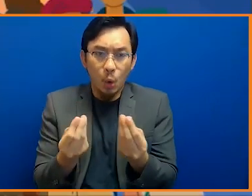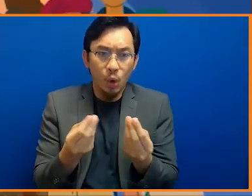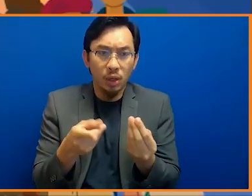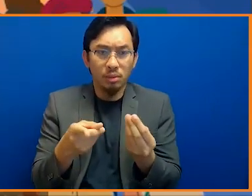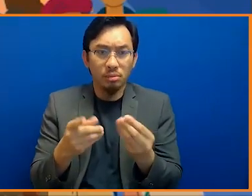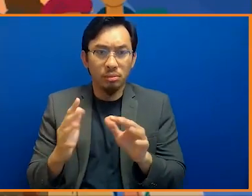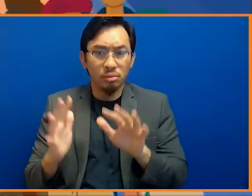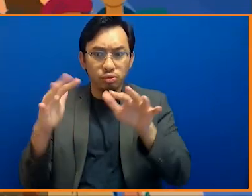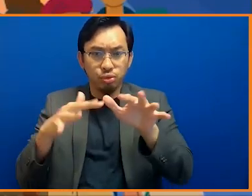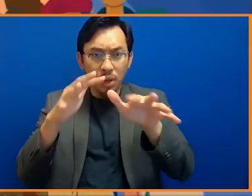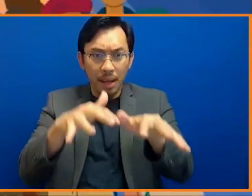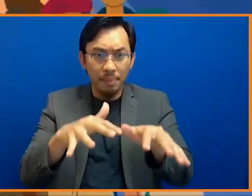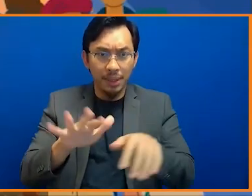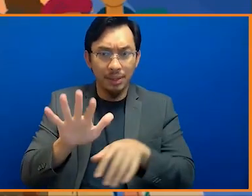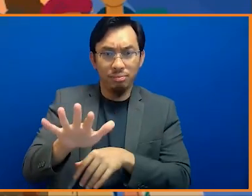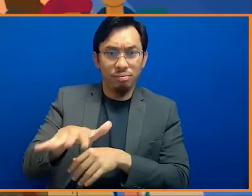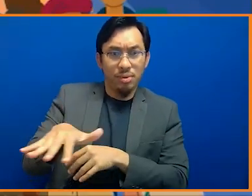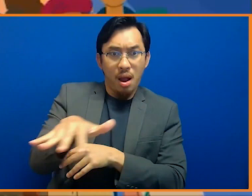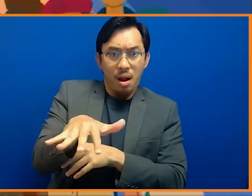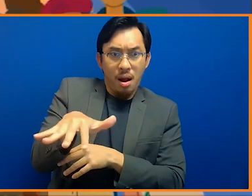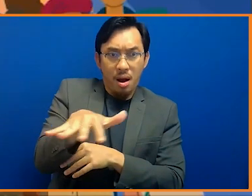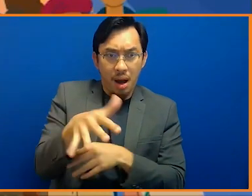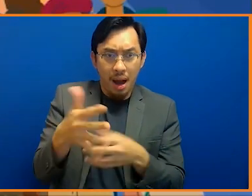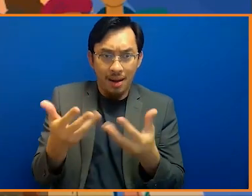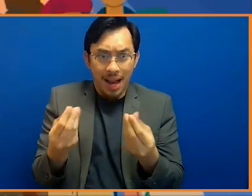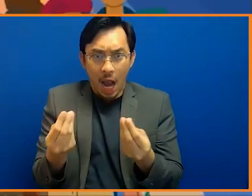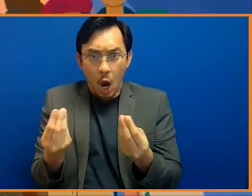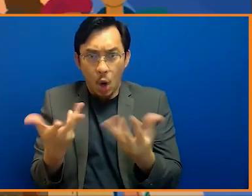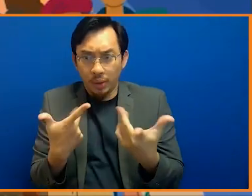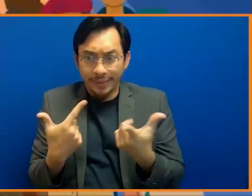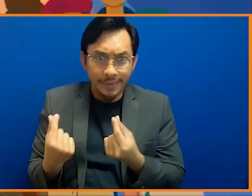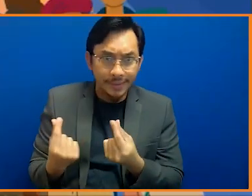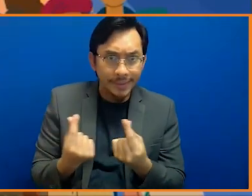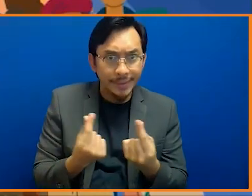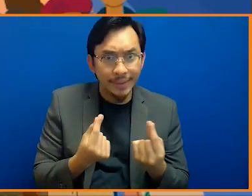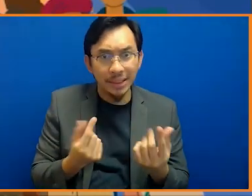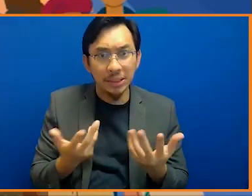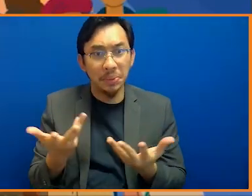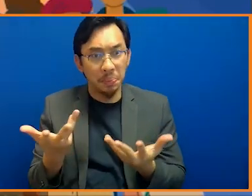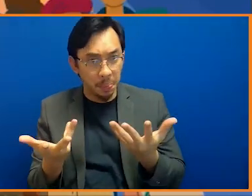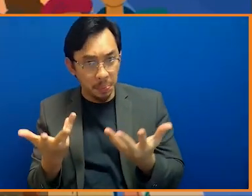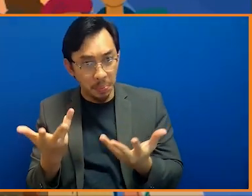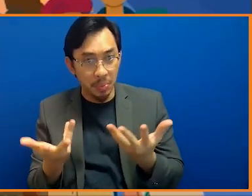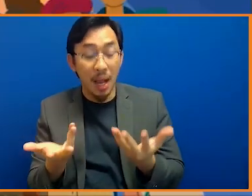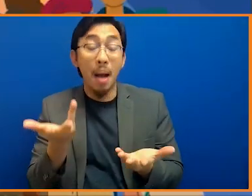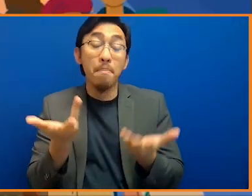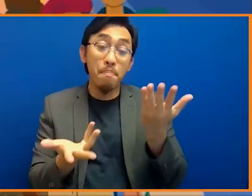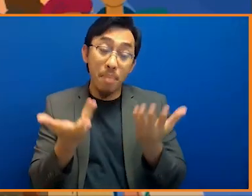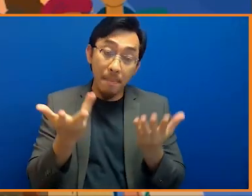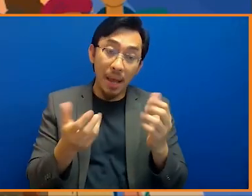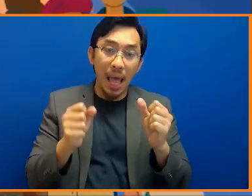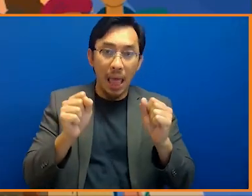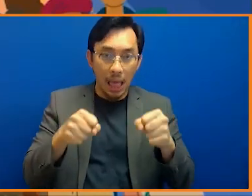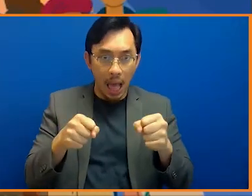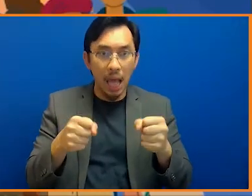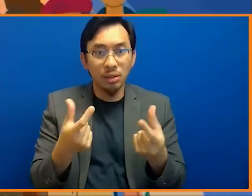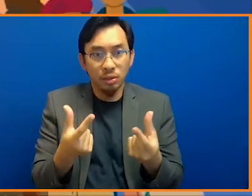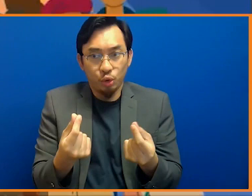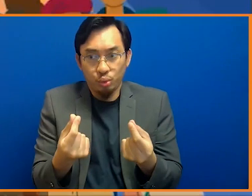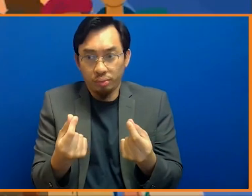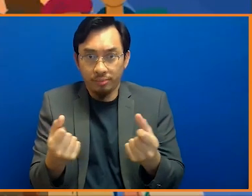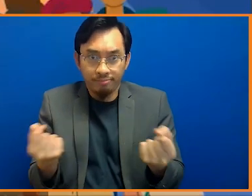mitigation in your area. These can be applicable, but probably not applicable depending